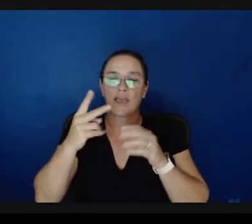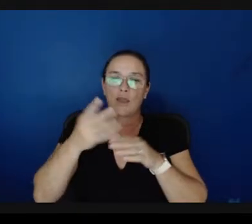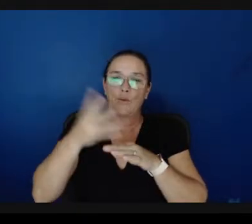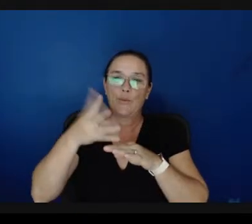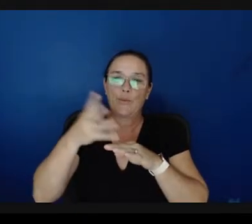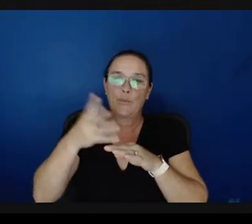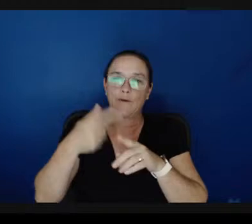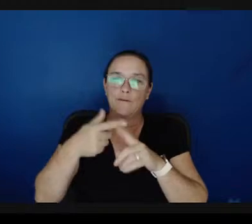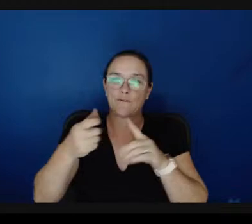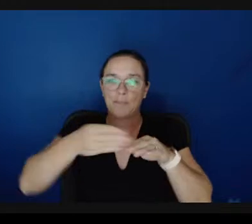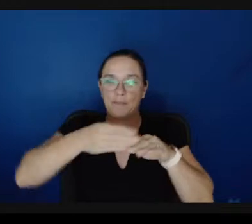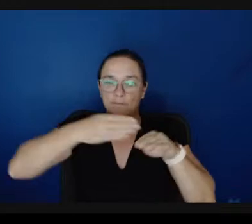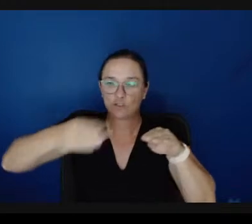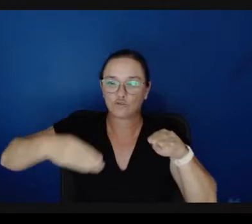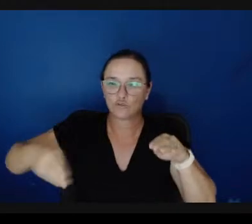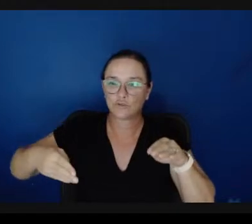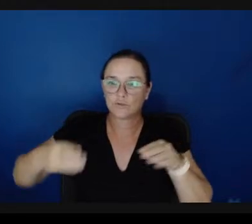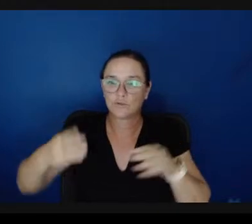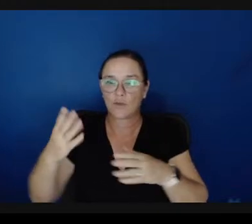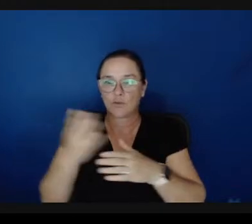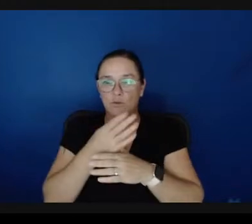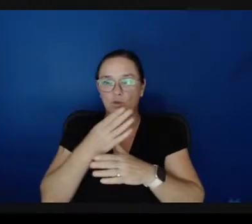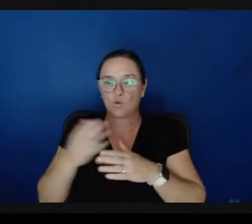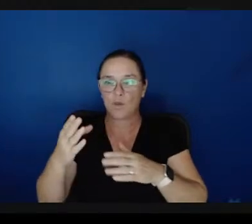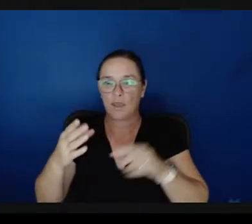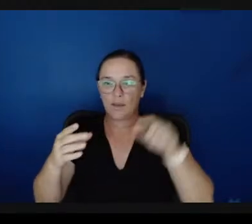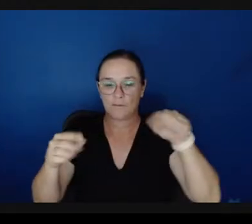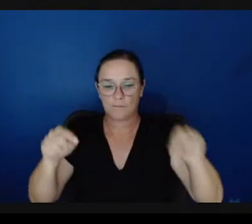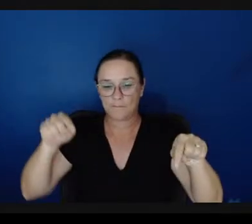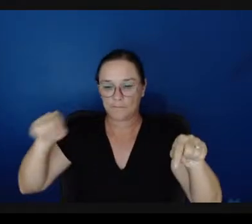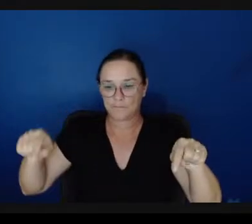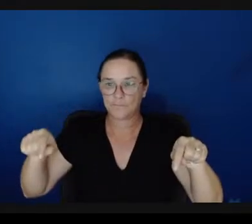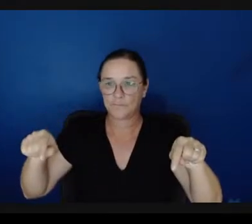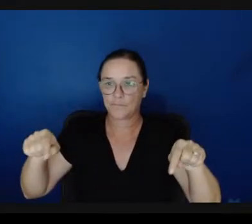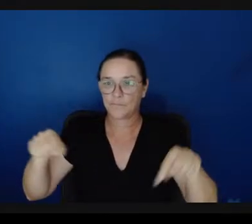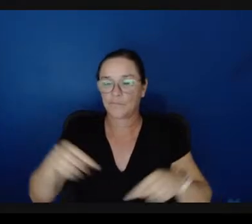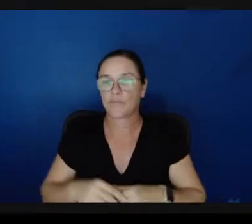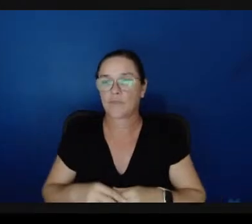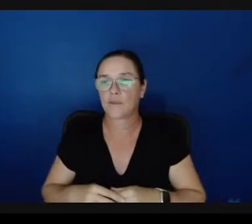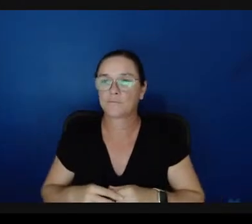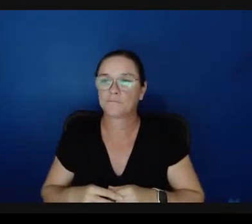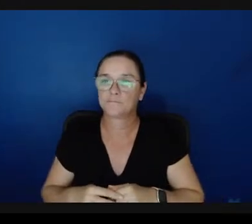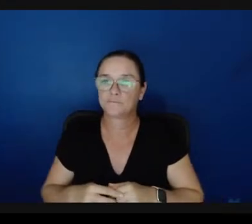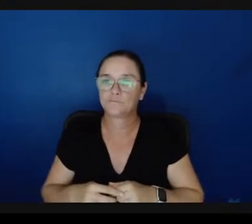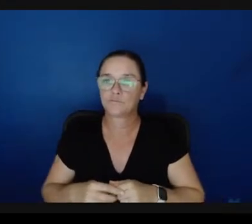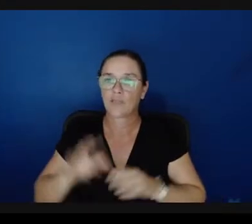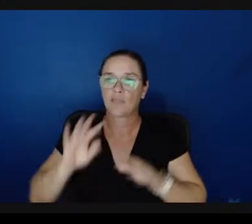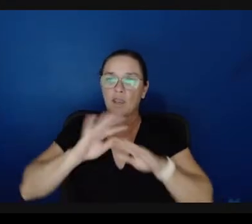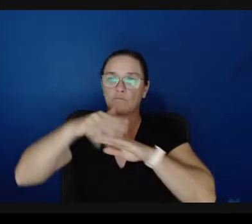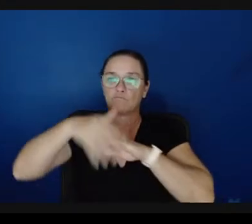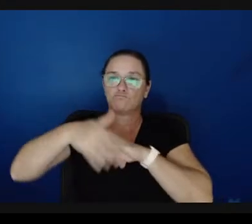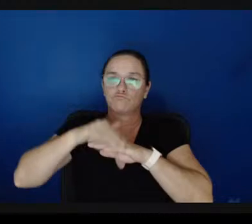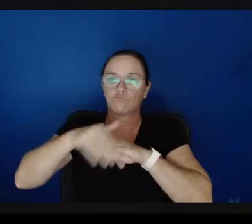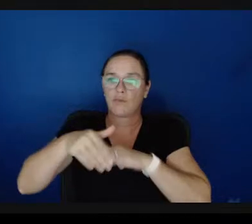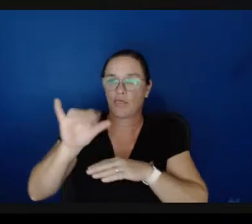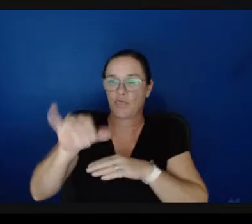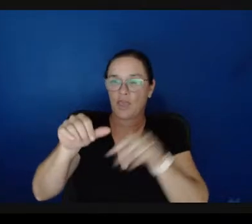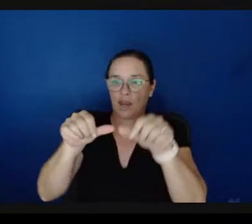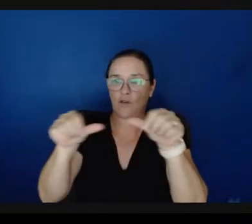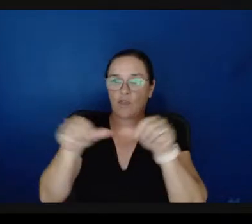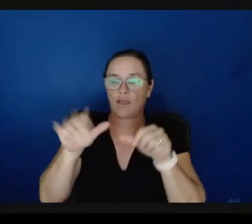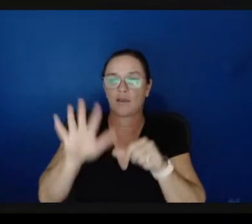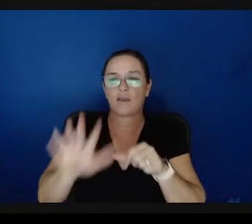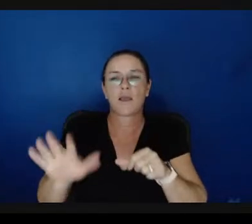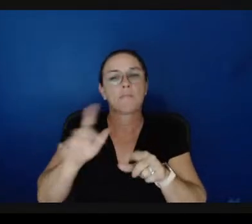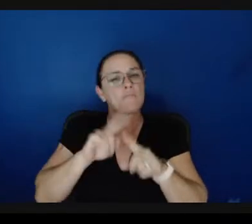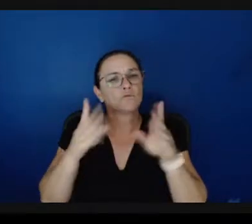across between Makapui all the way into Nāpau, in fact, and poured lava into Nāpau crater. So pretty quiet out